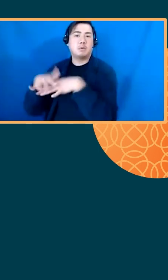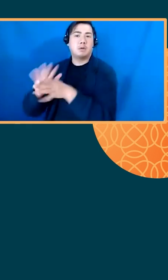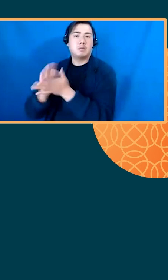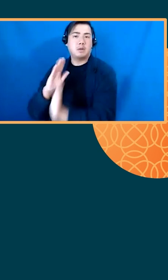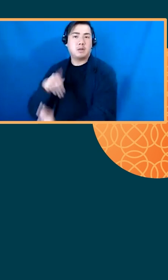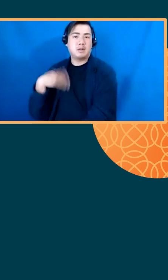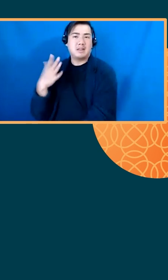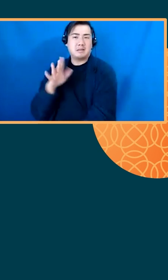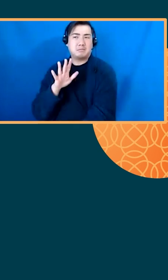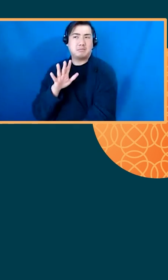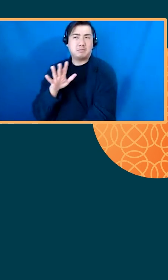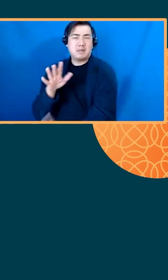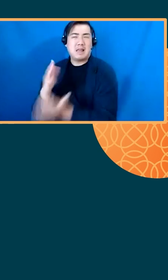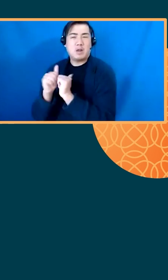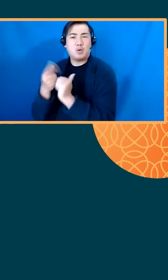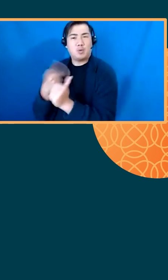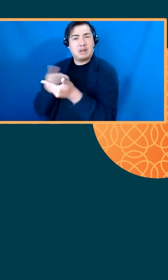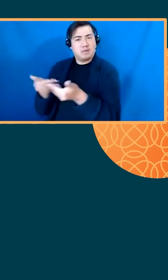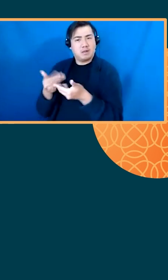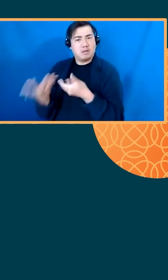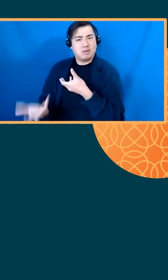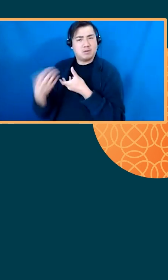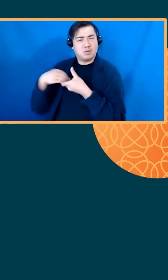two-part question. I apologize.